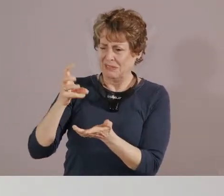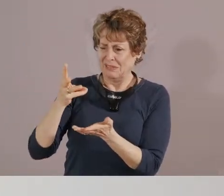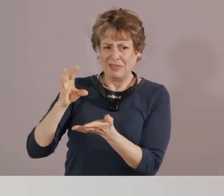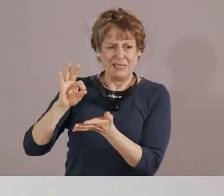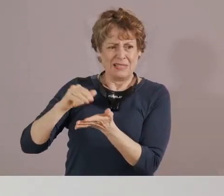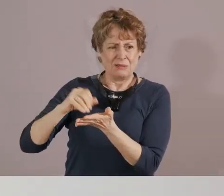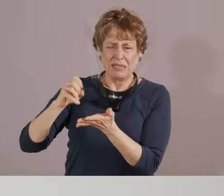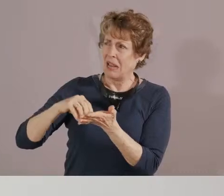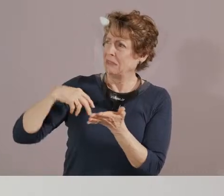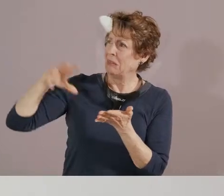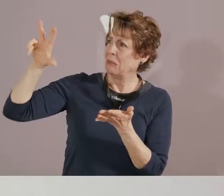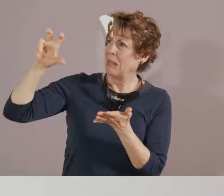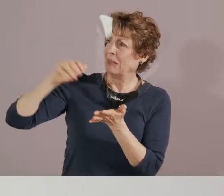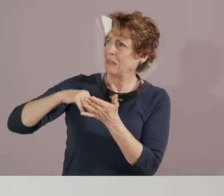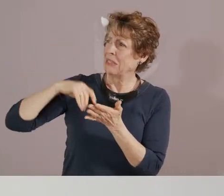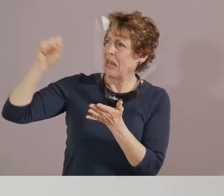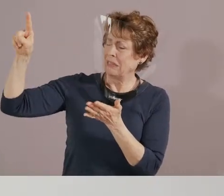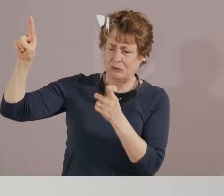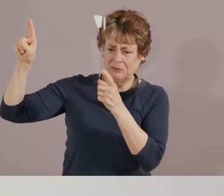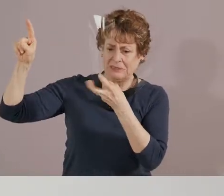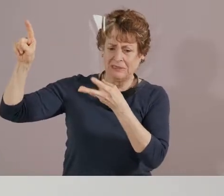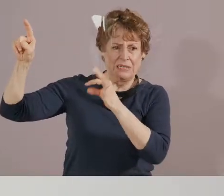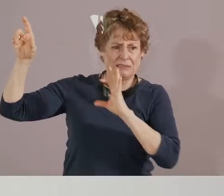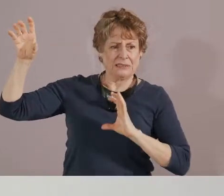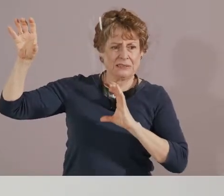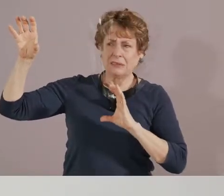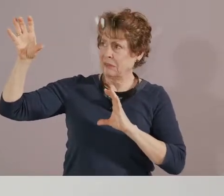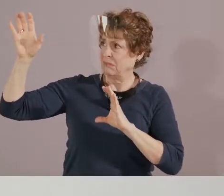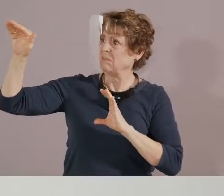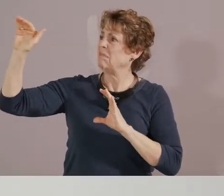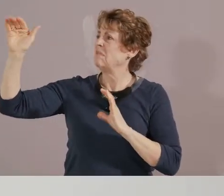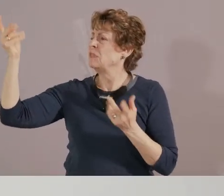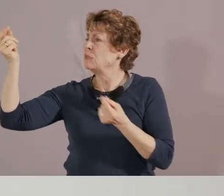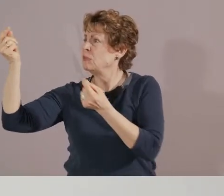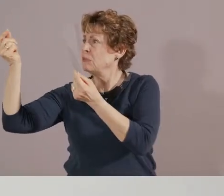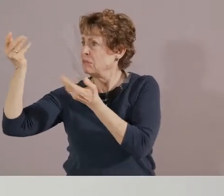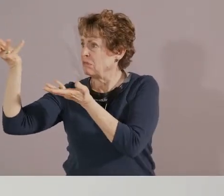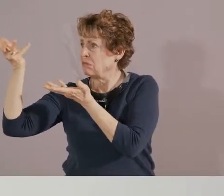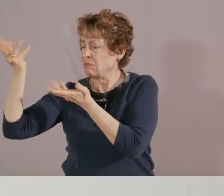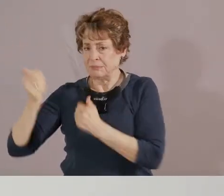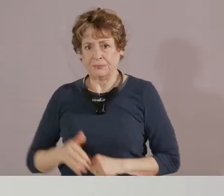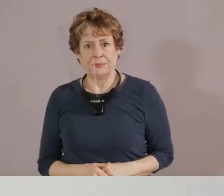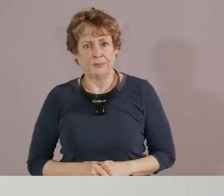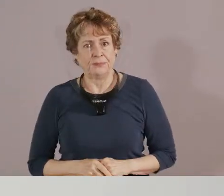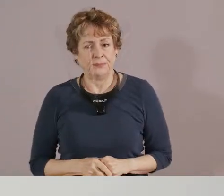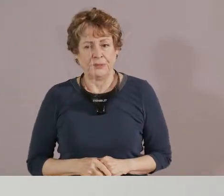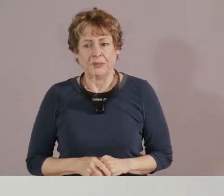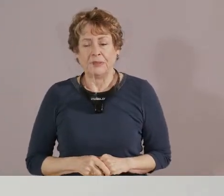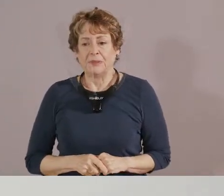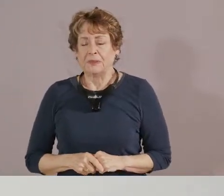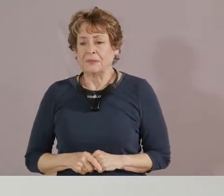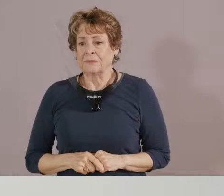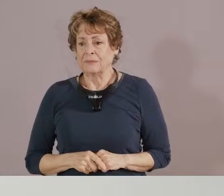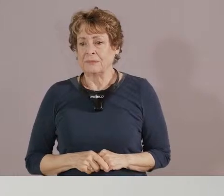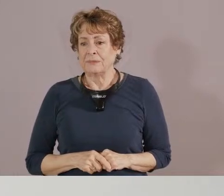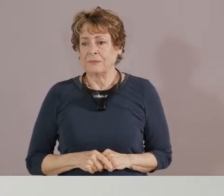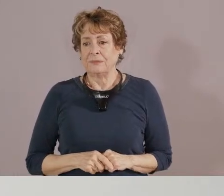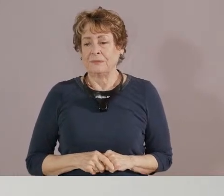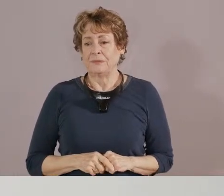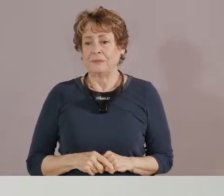Yeah, absolutely. So actually the 300,000 would be in addition to our ongoing allocation. So we would